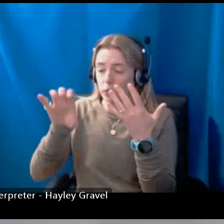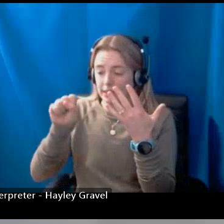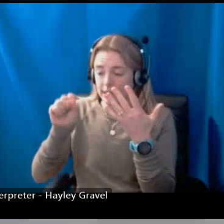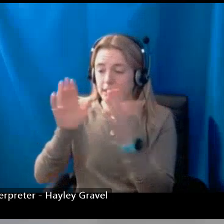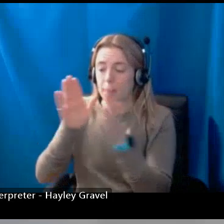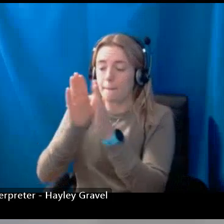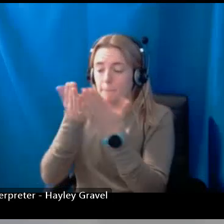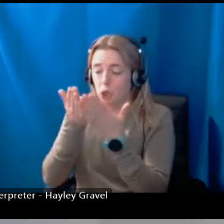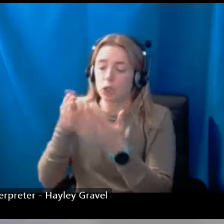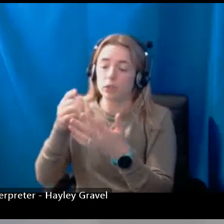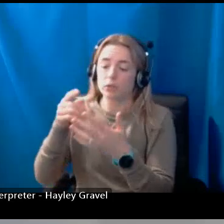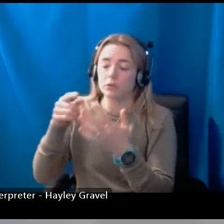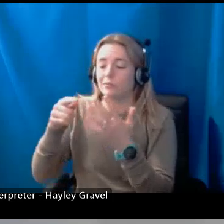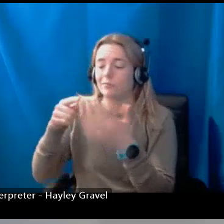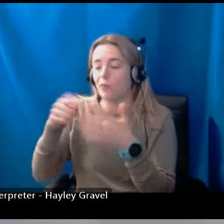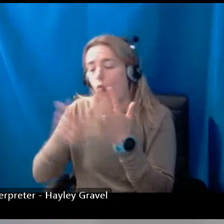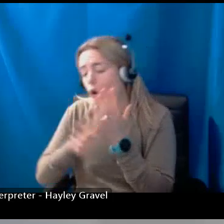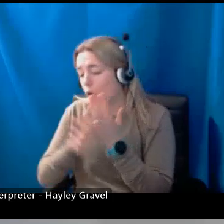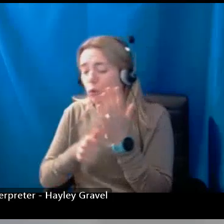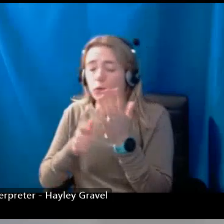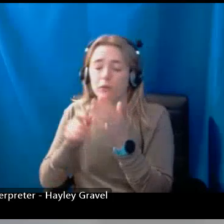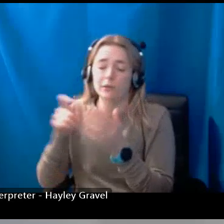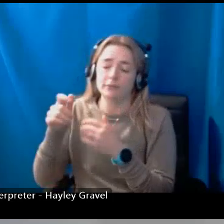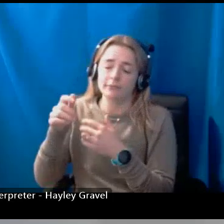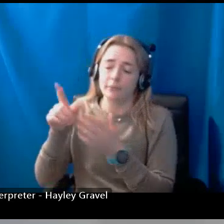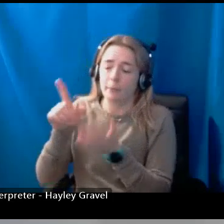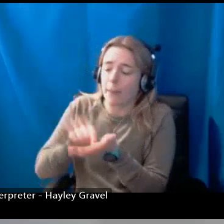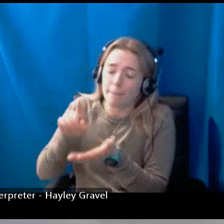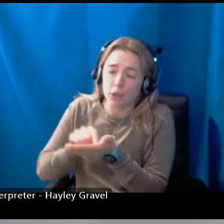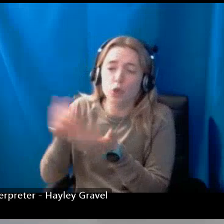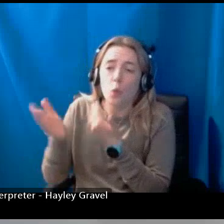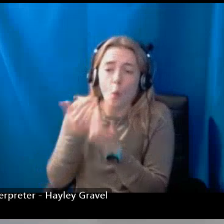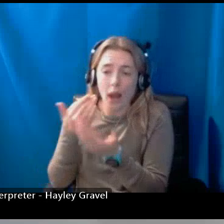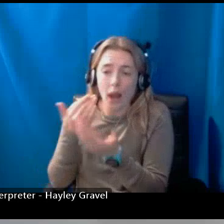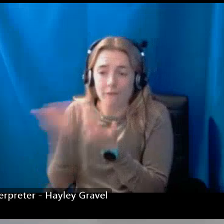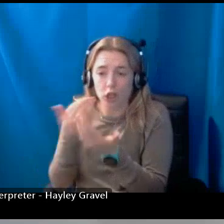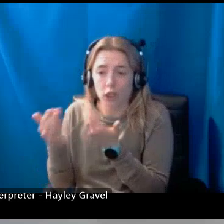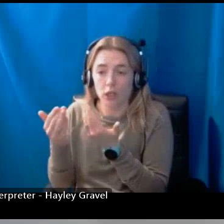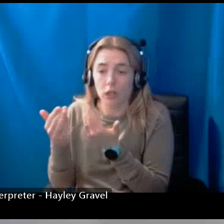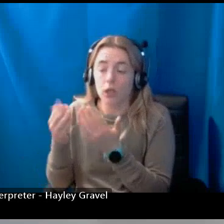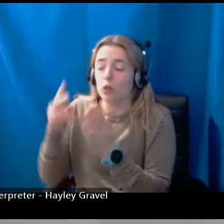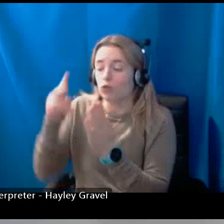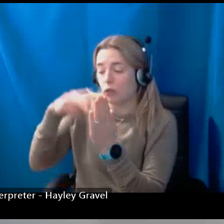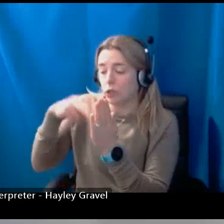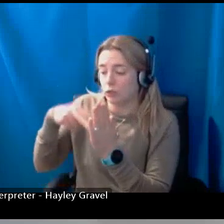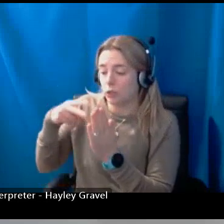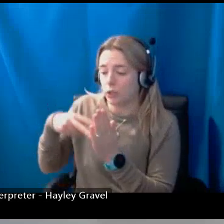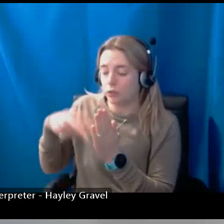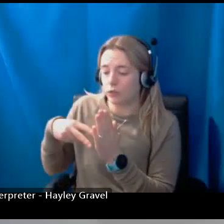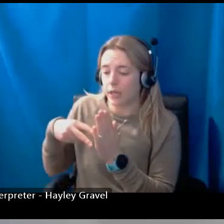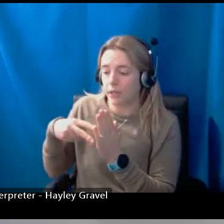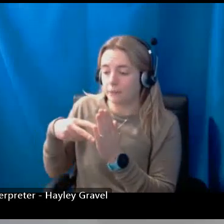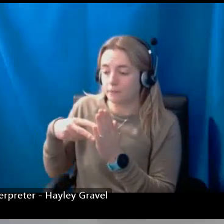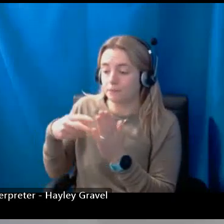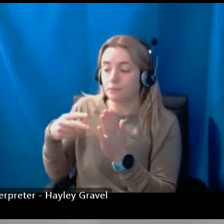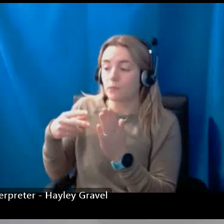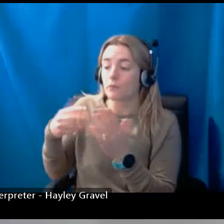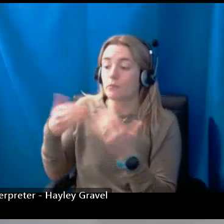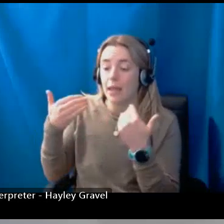those sources have created. Your headings will come out of your research. You will not create your headings